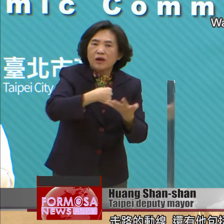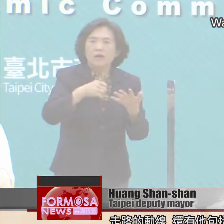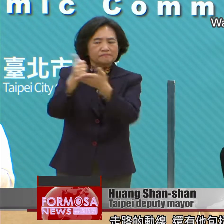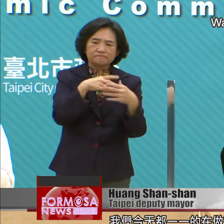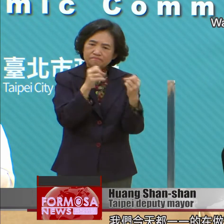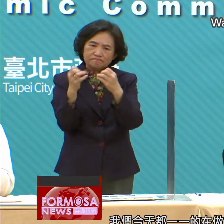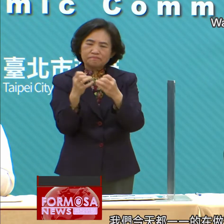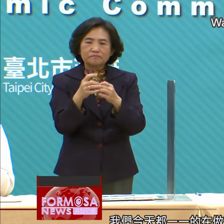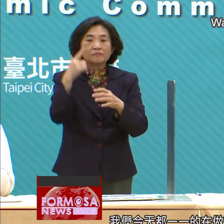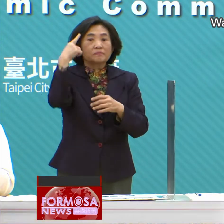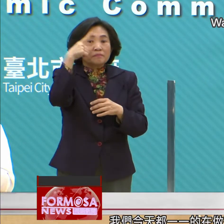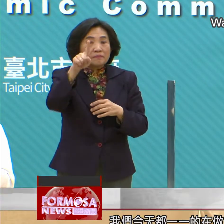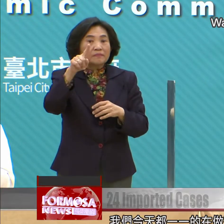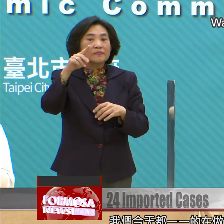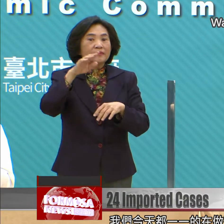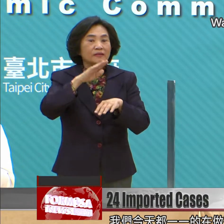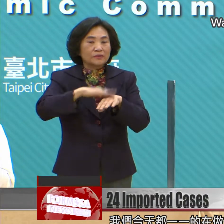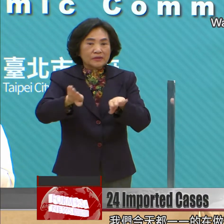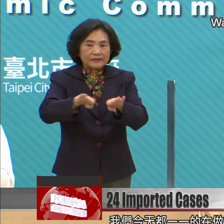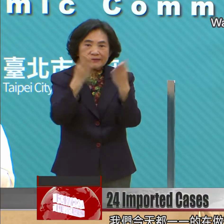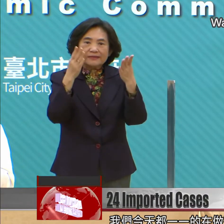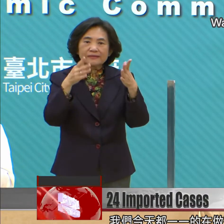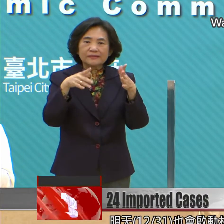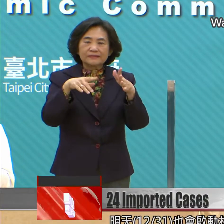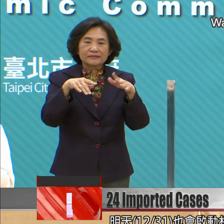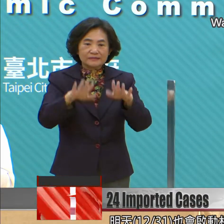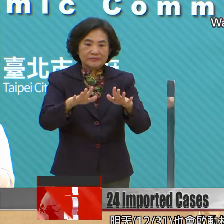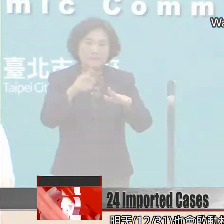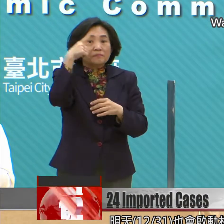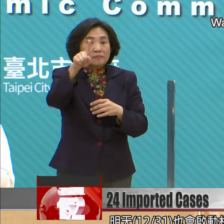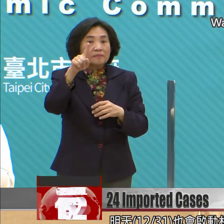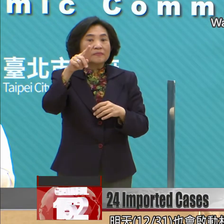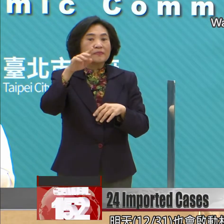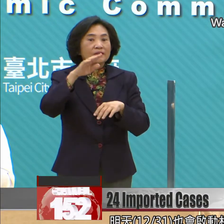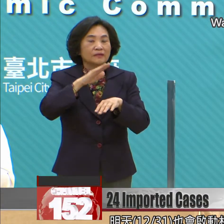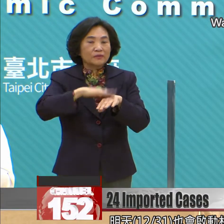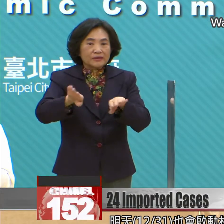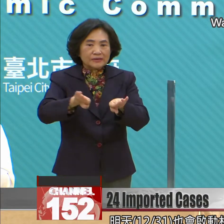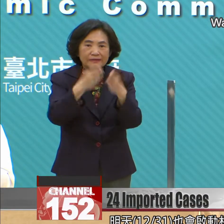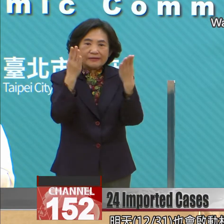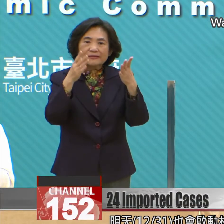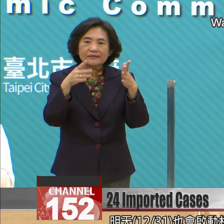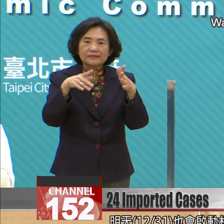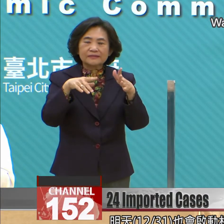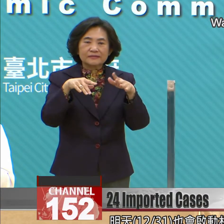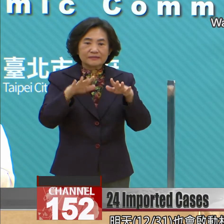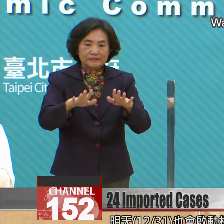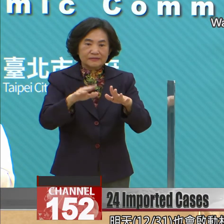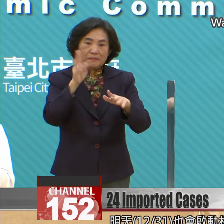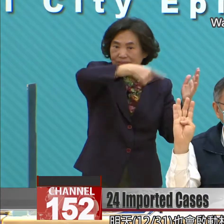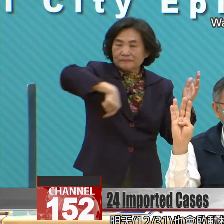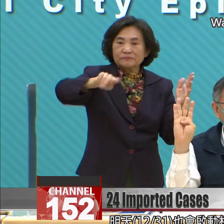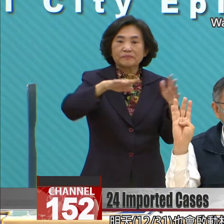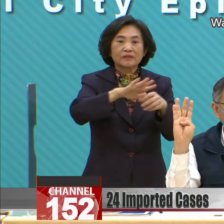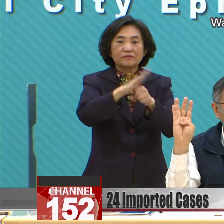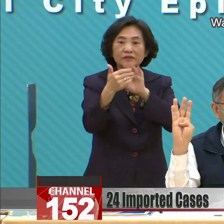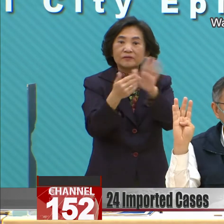collection. That's what we've been doing today, one by one. Tomorrow, we will also start collecting samples from the hotel environment.